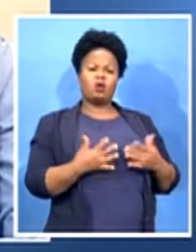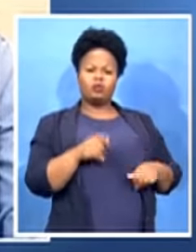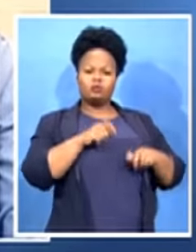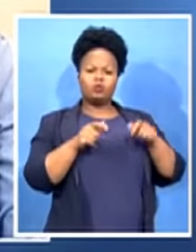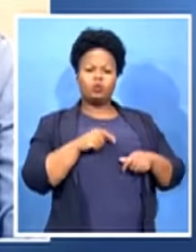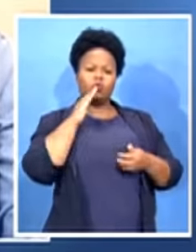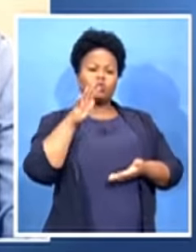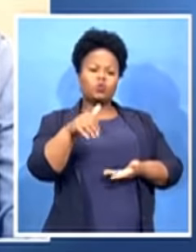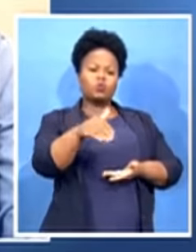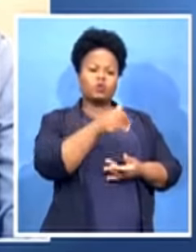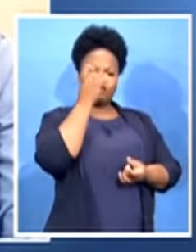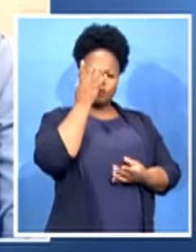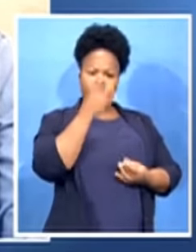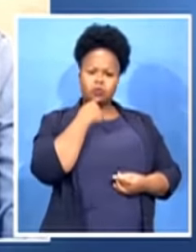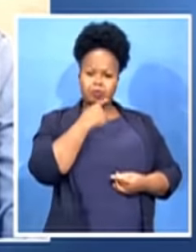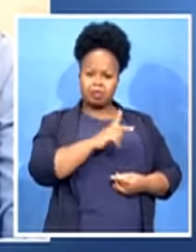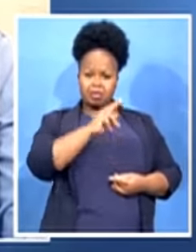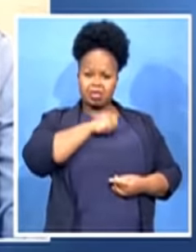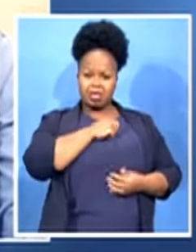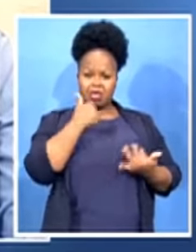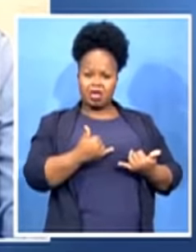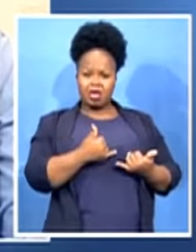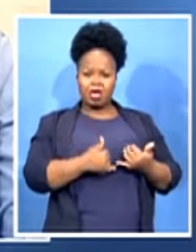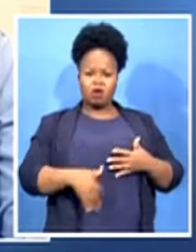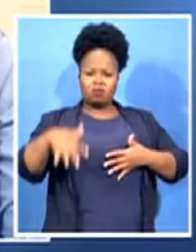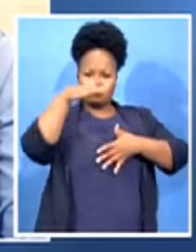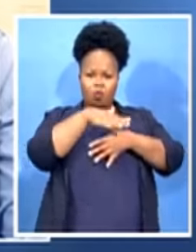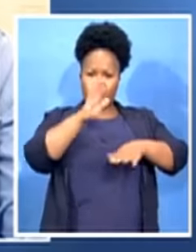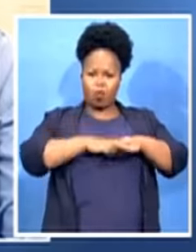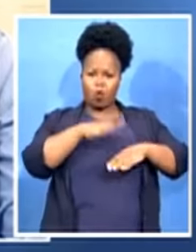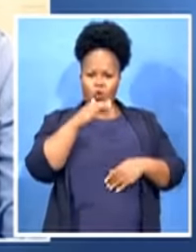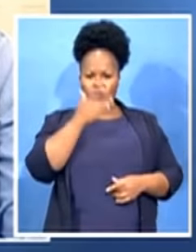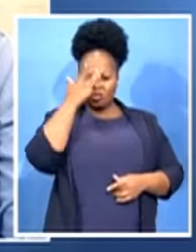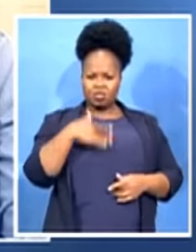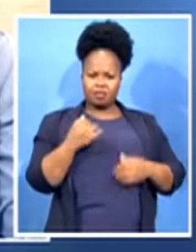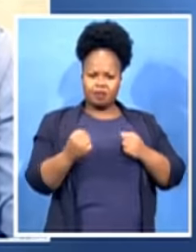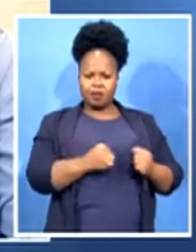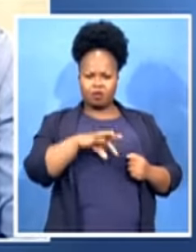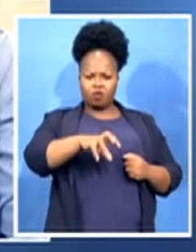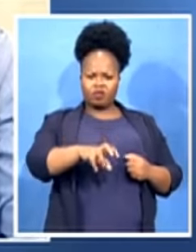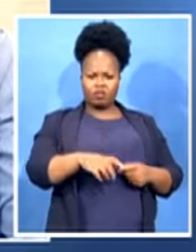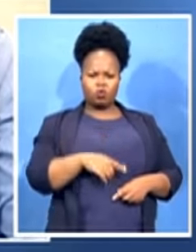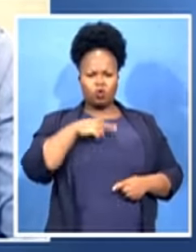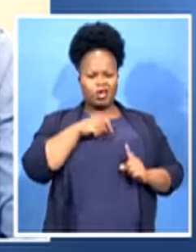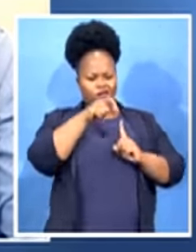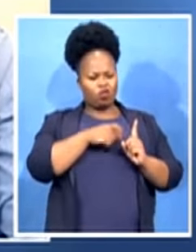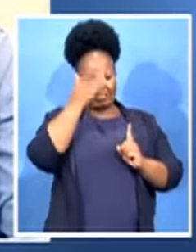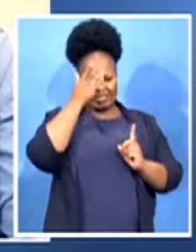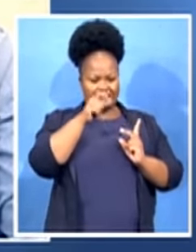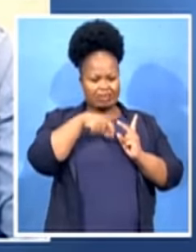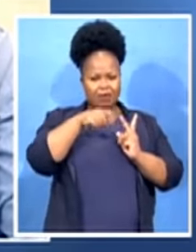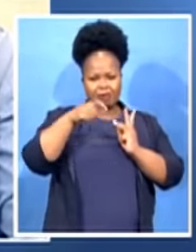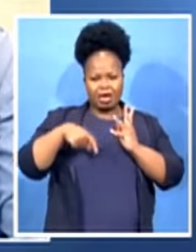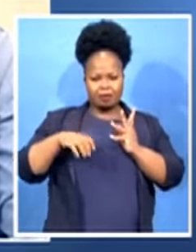KZN currently has the most number of active cases if tracking and tracing is not where it is supposed